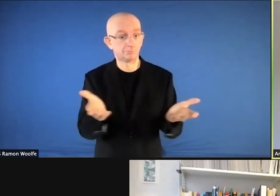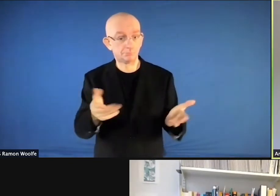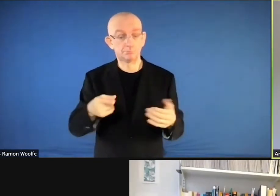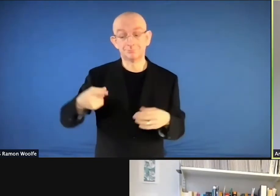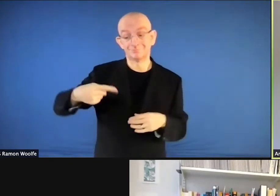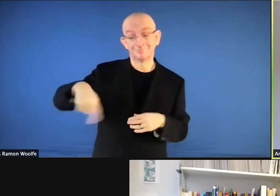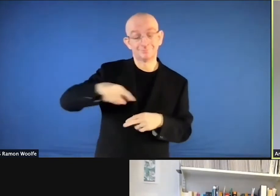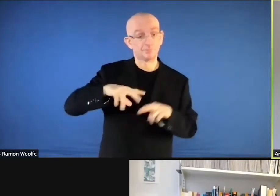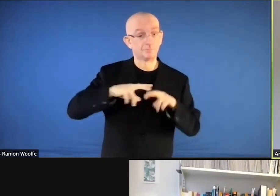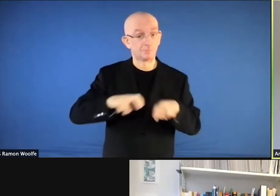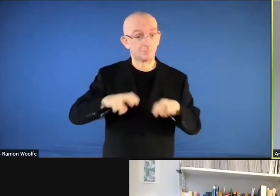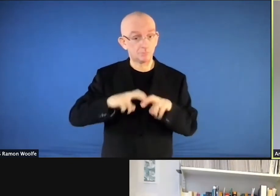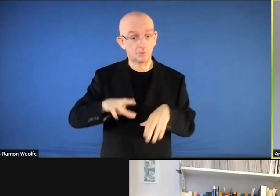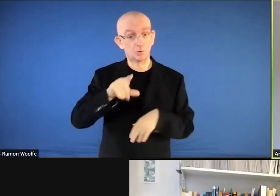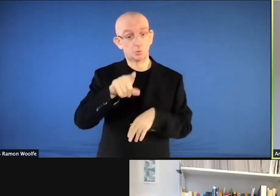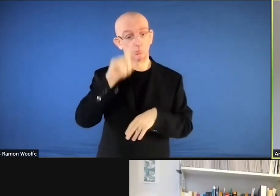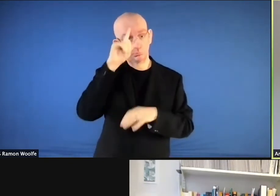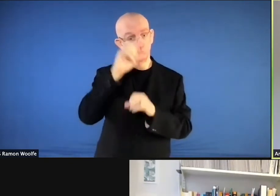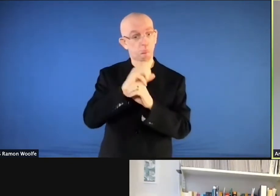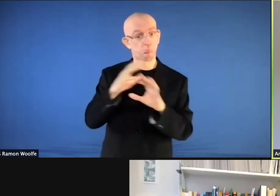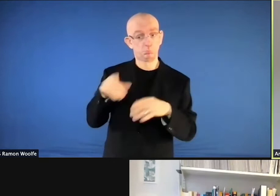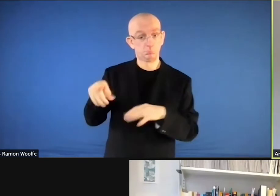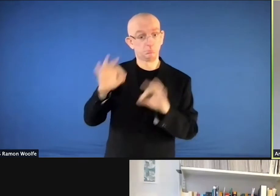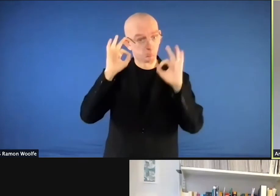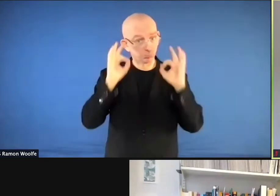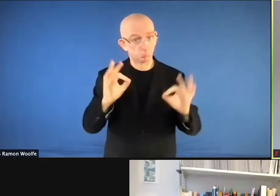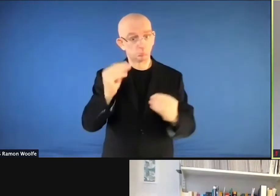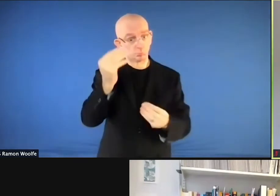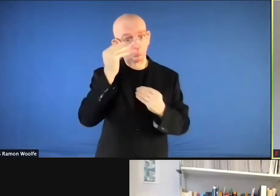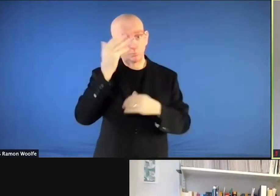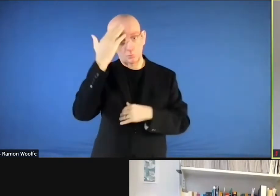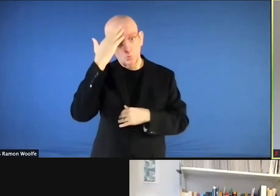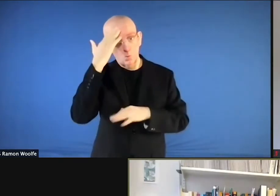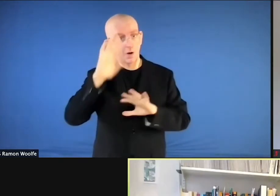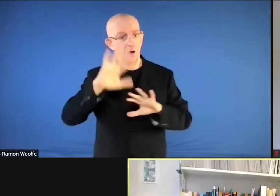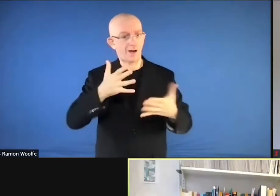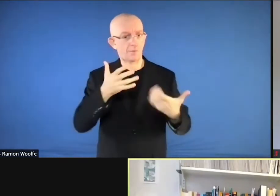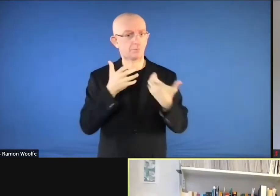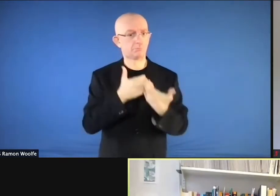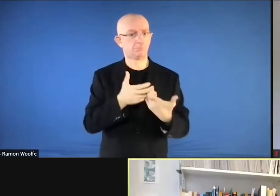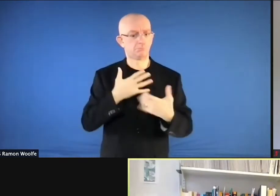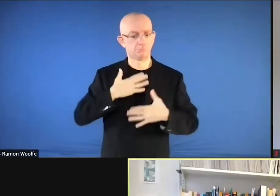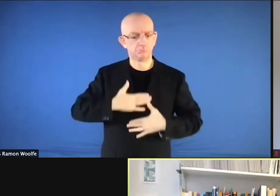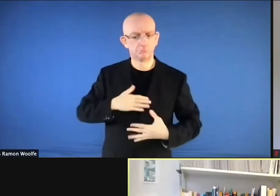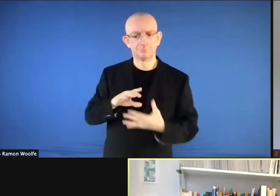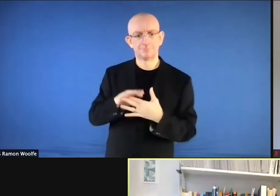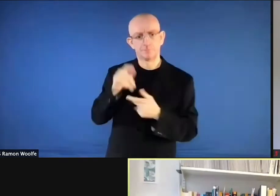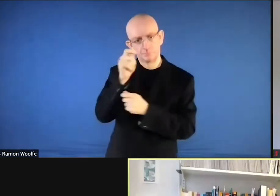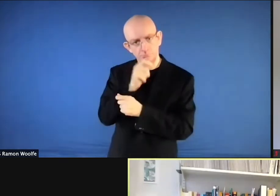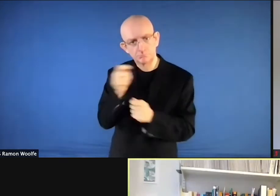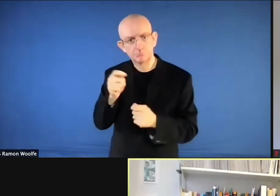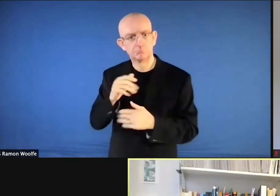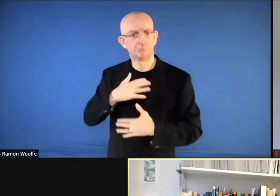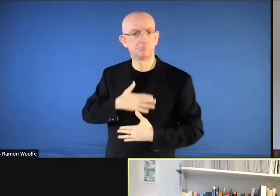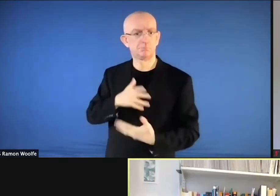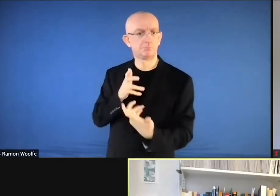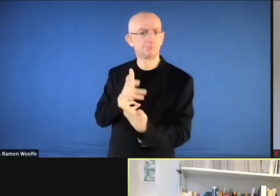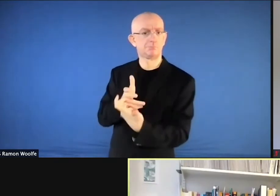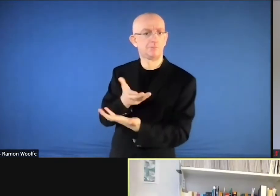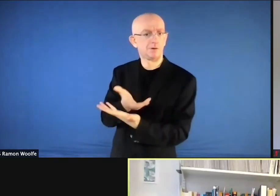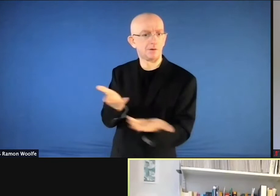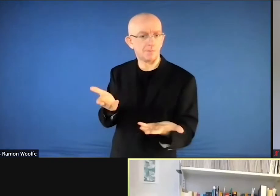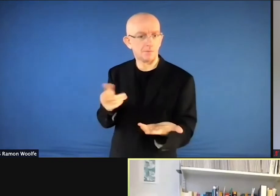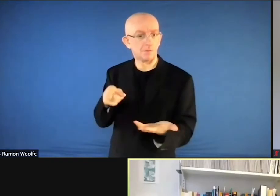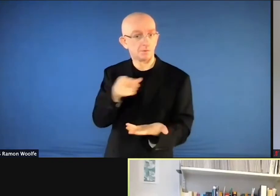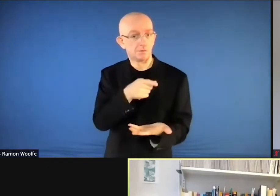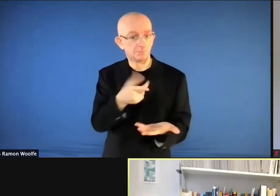time, or is that a gap that needs itself to be filled? Back to you, Jeff. Well, I think there must be a gap, otherwise we would not have needed